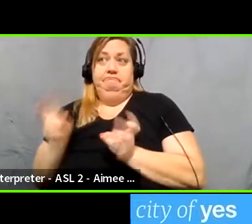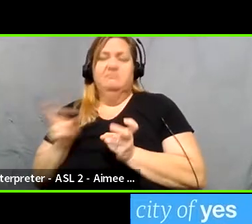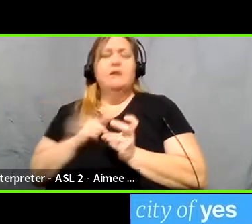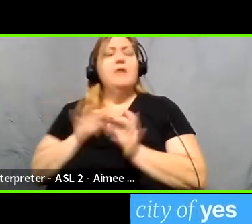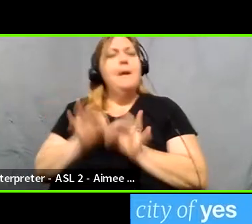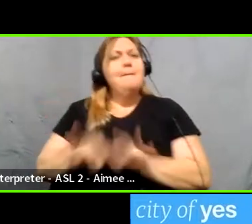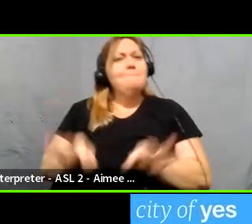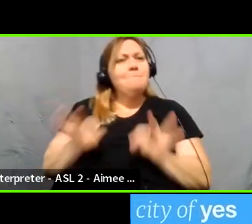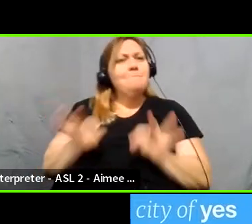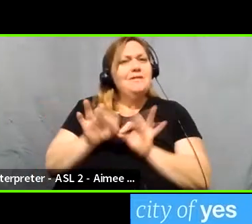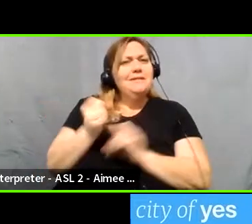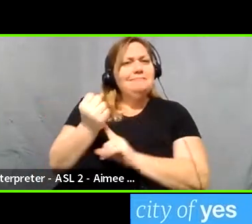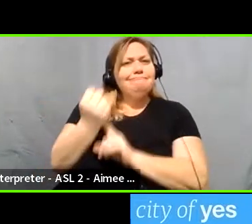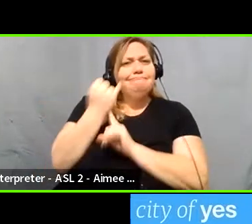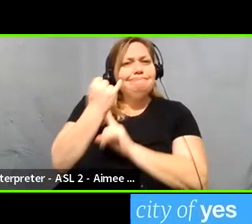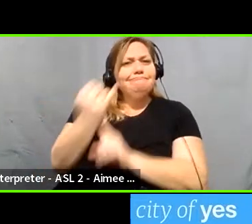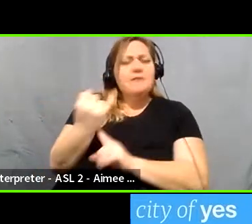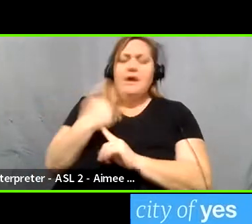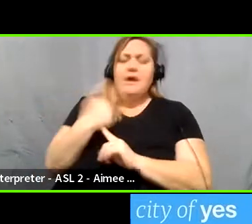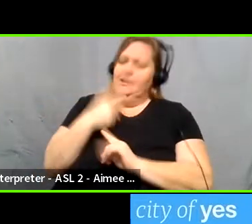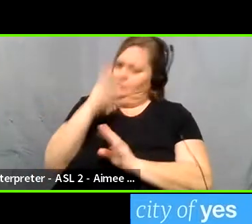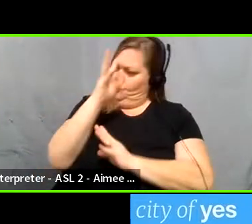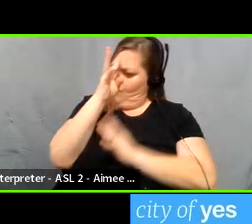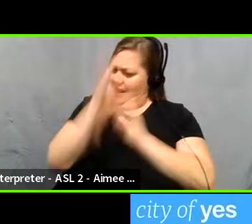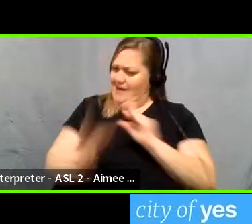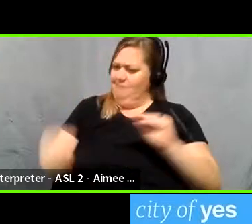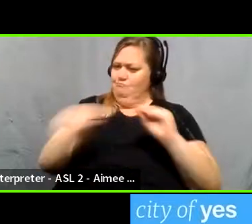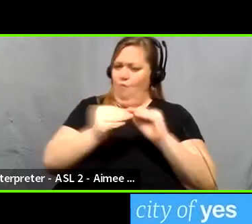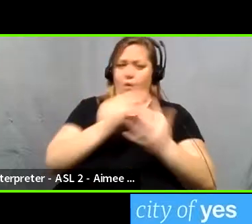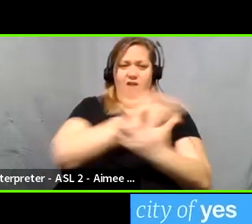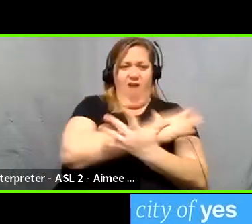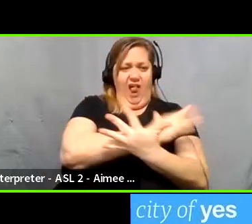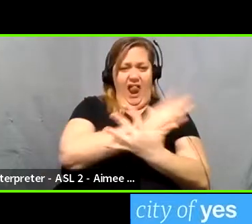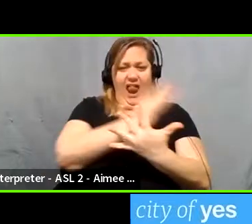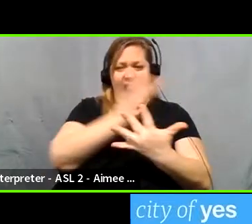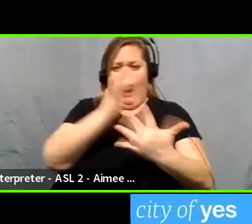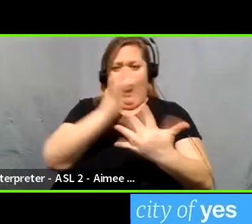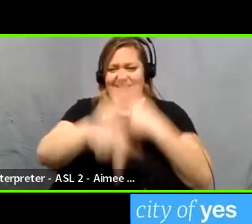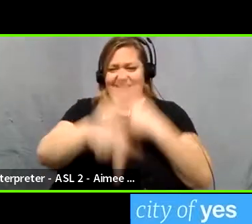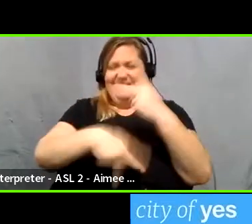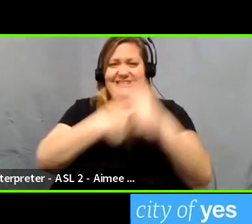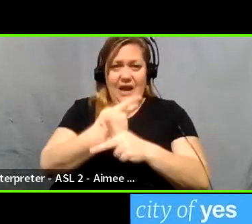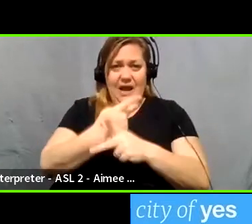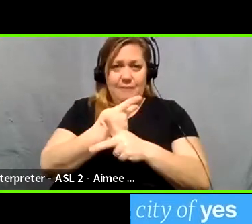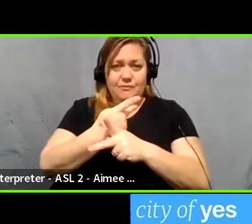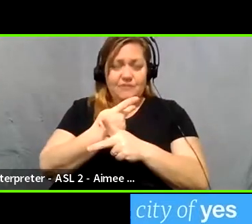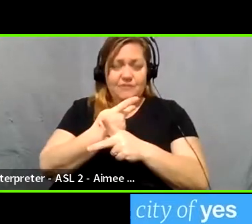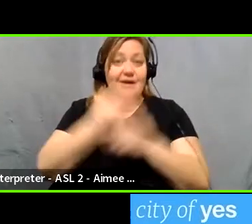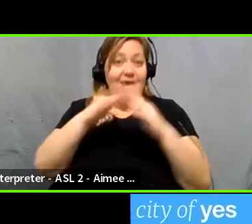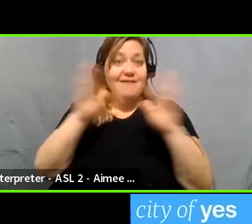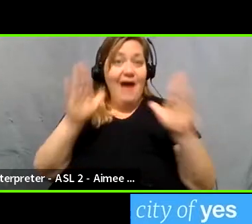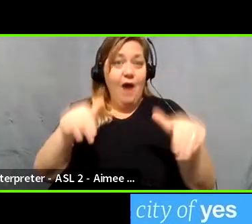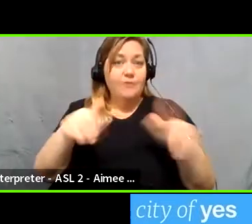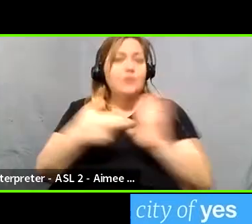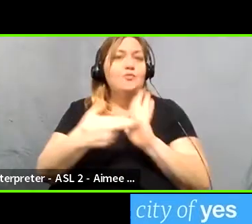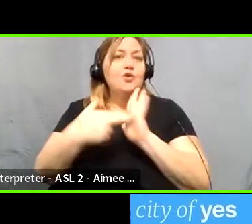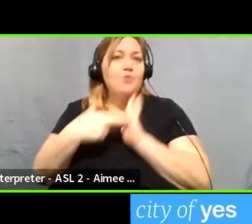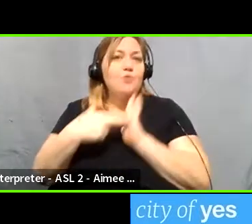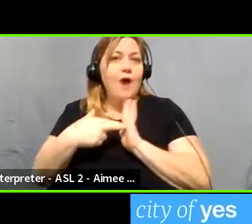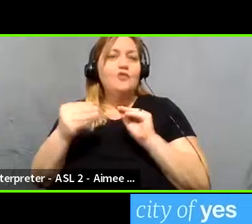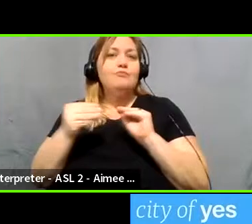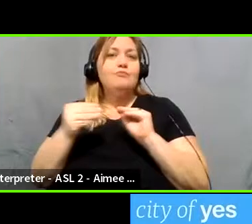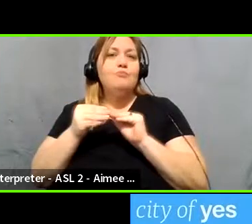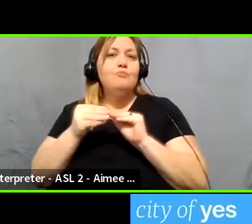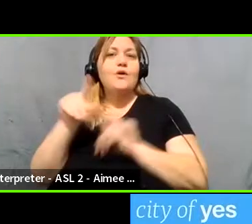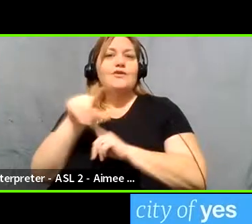underscore here is that creating more of all those types of housing requires zoning changes to enable a little more of it